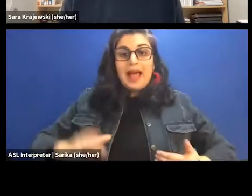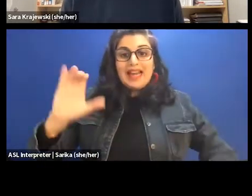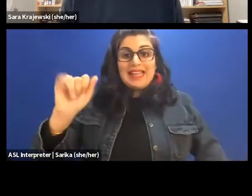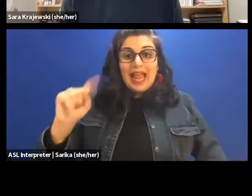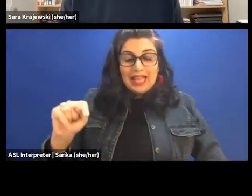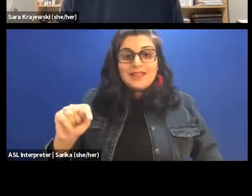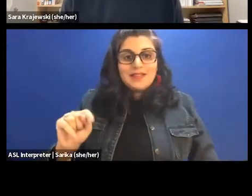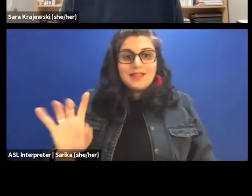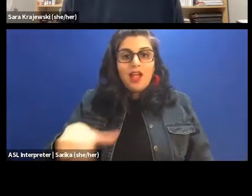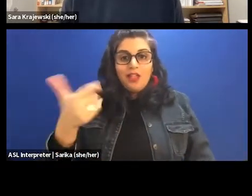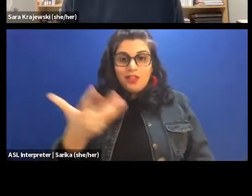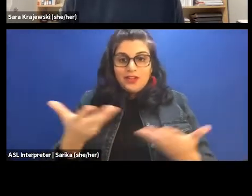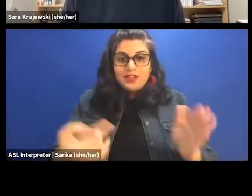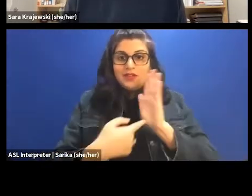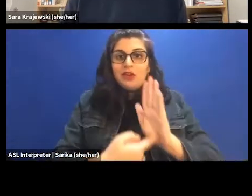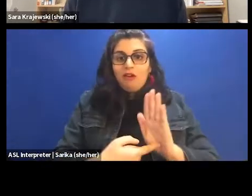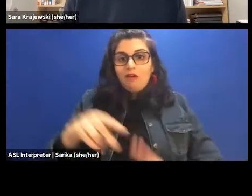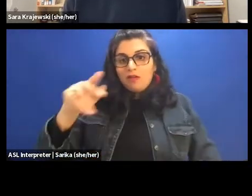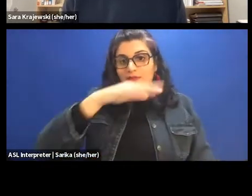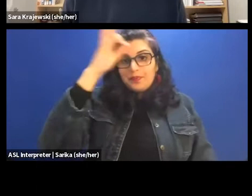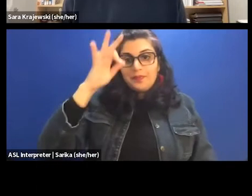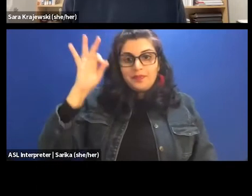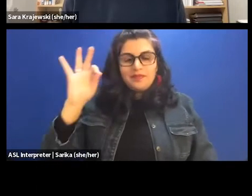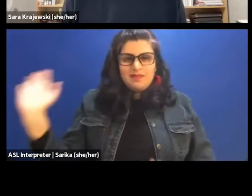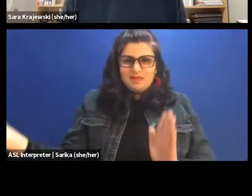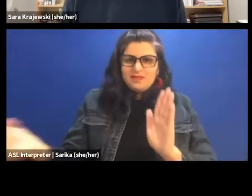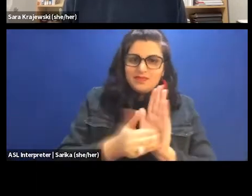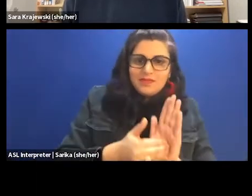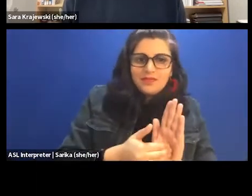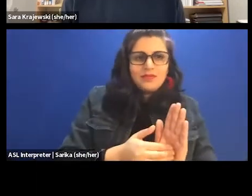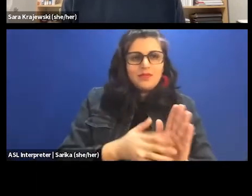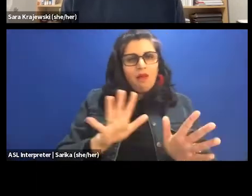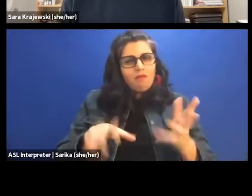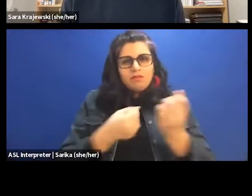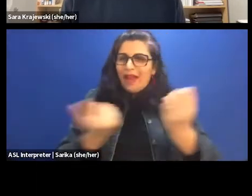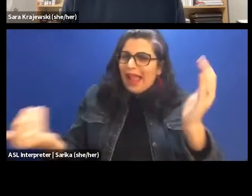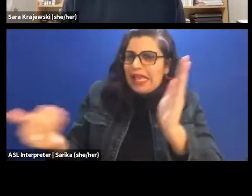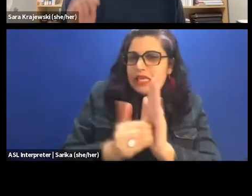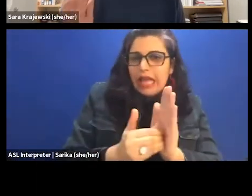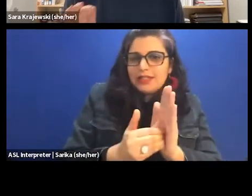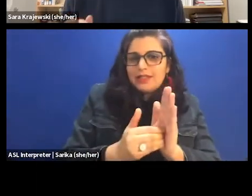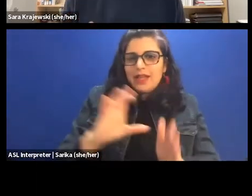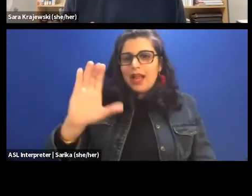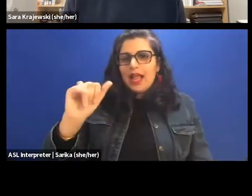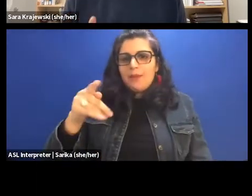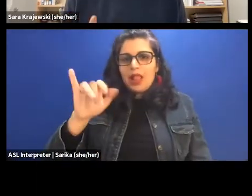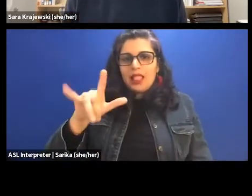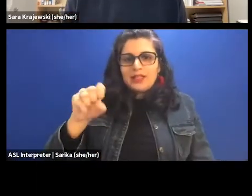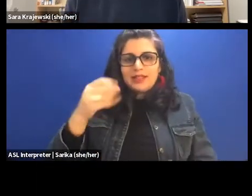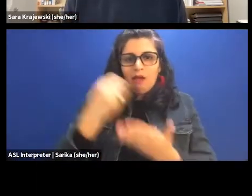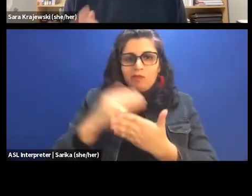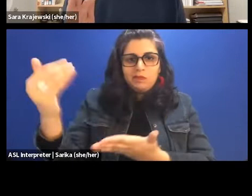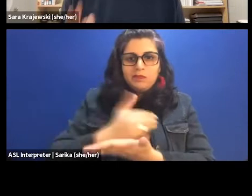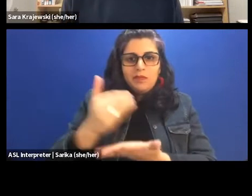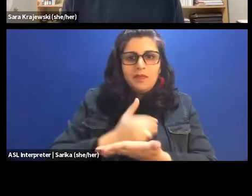this section speak to Kahlo's strong views against capitalism. In this small drawing, it might be hard to make out on your